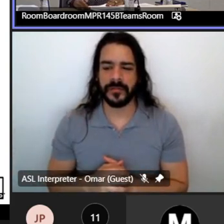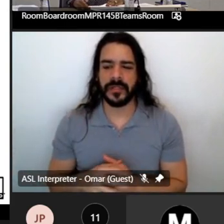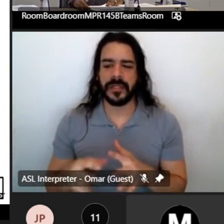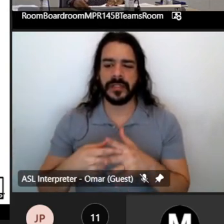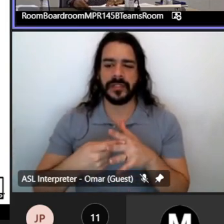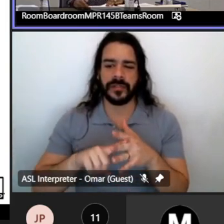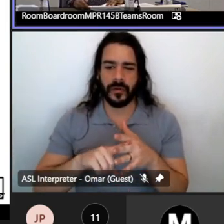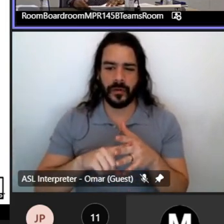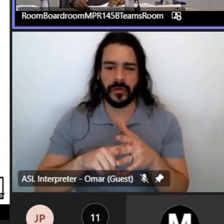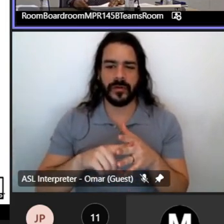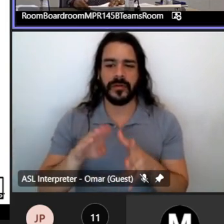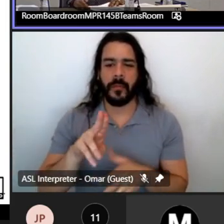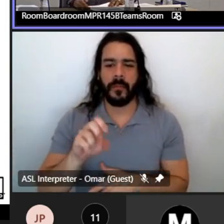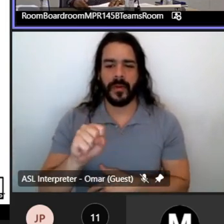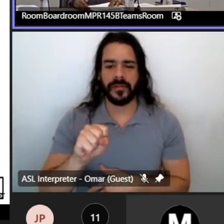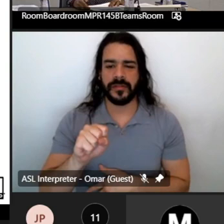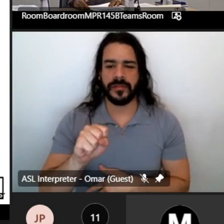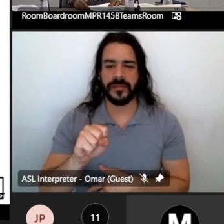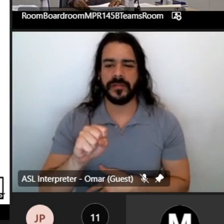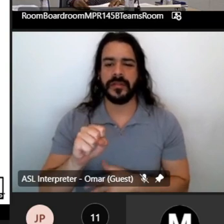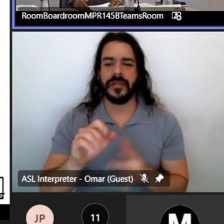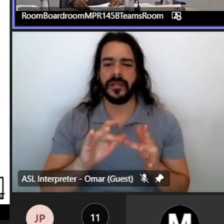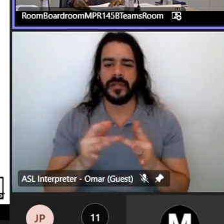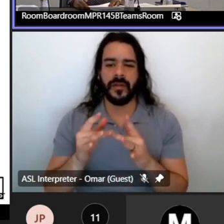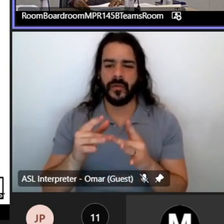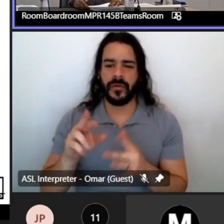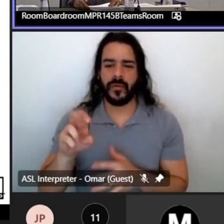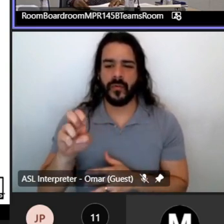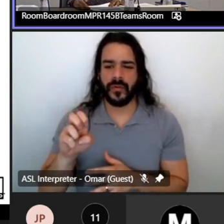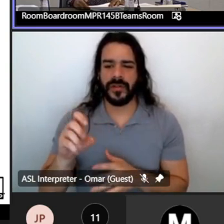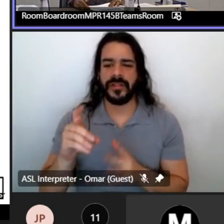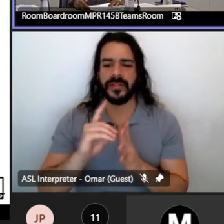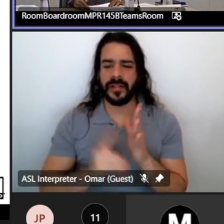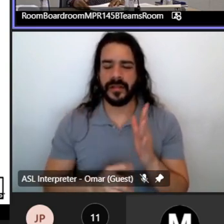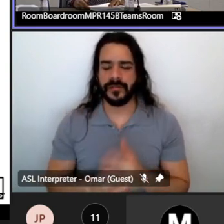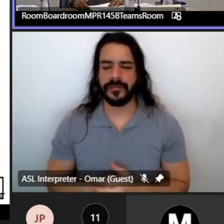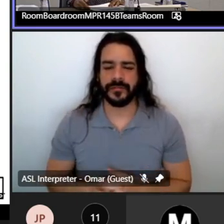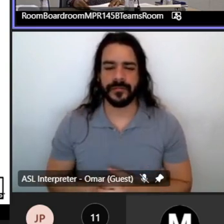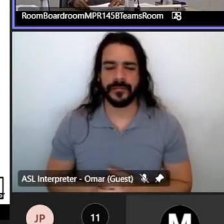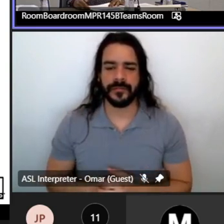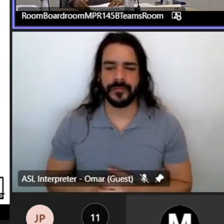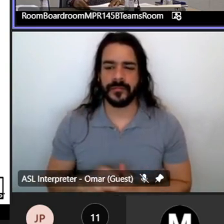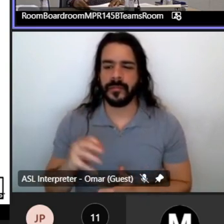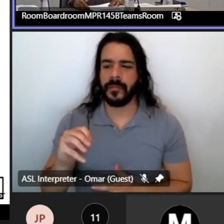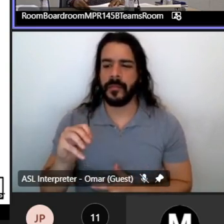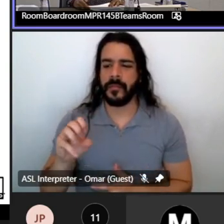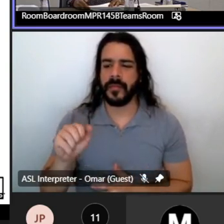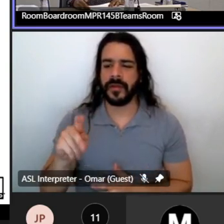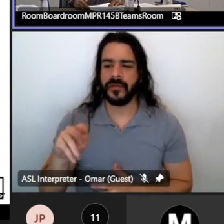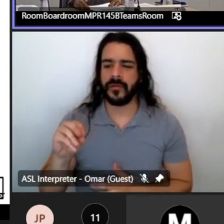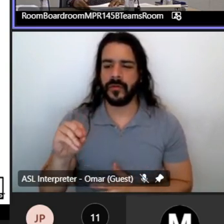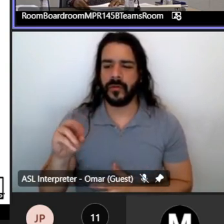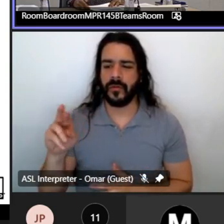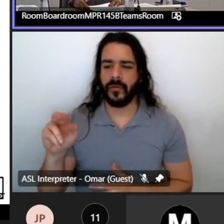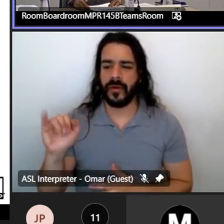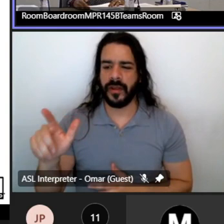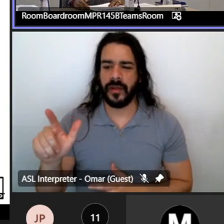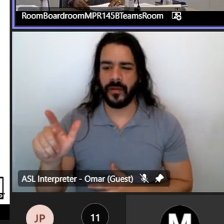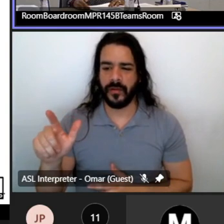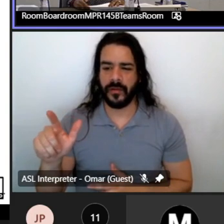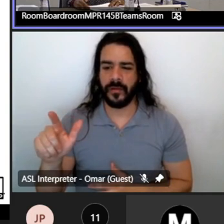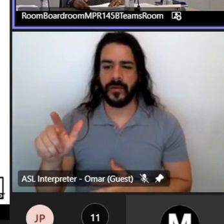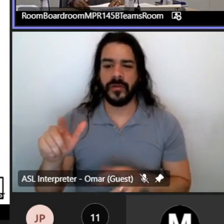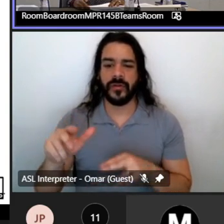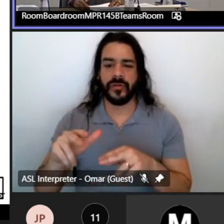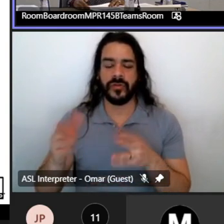launching of the Better Bus network redesign. On Metro Rail, service would improve with